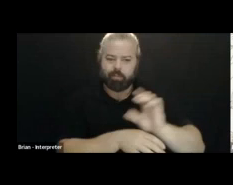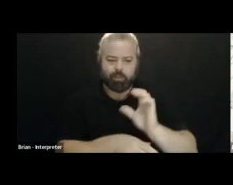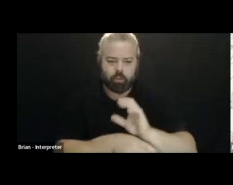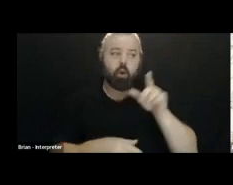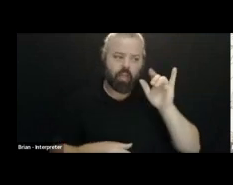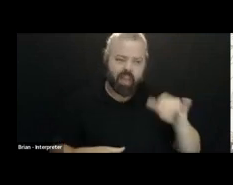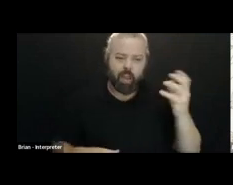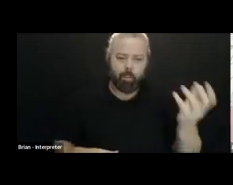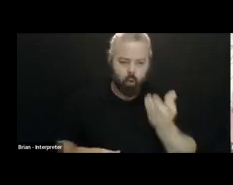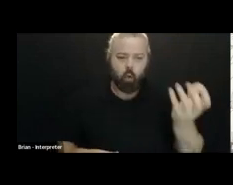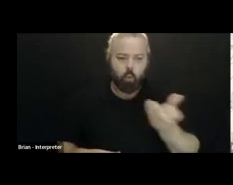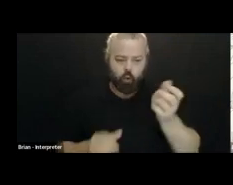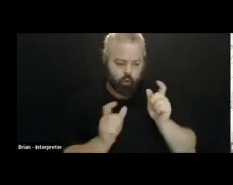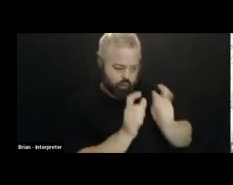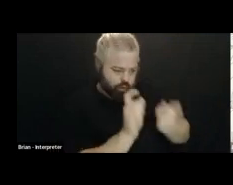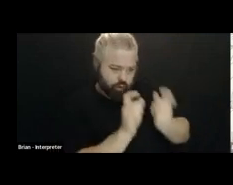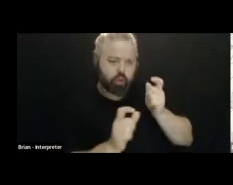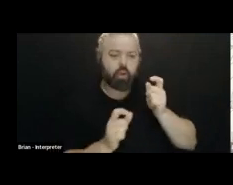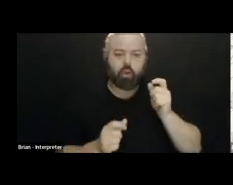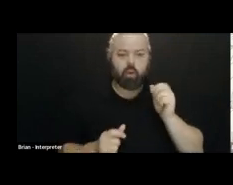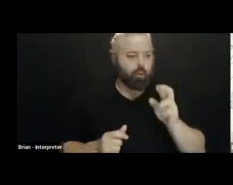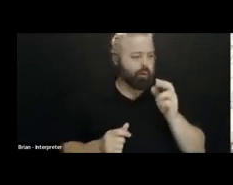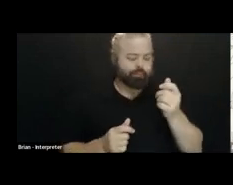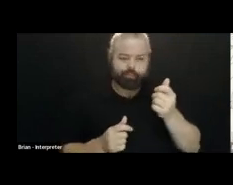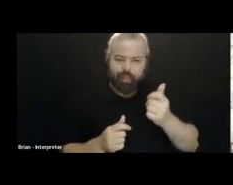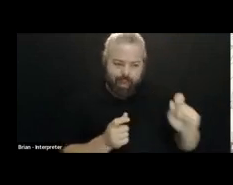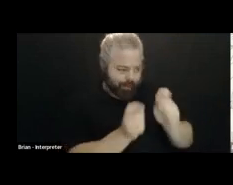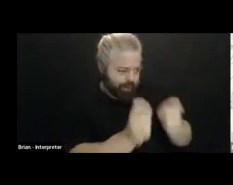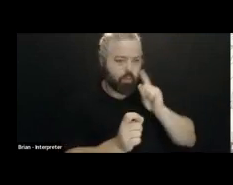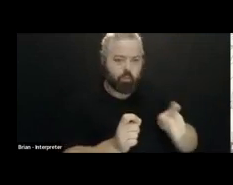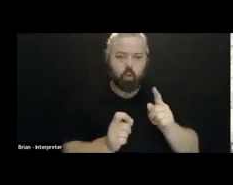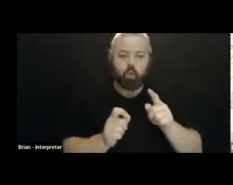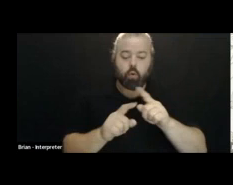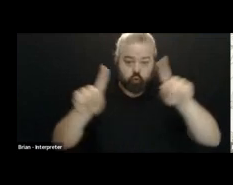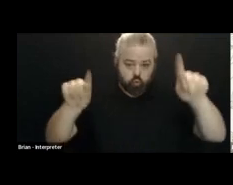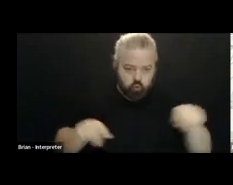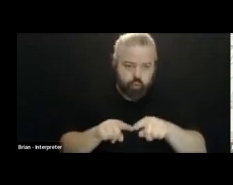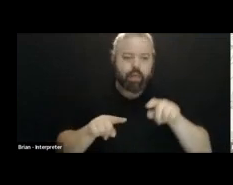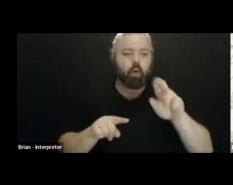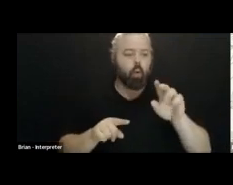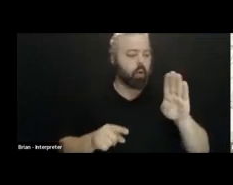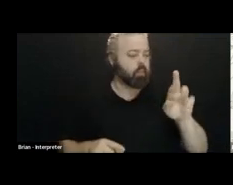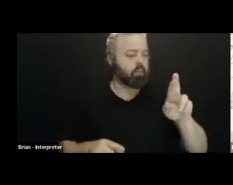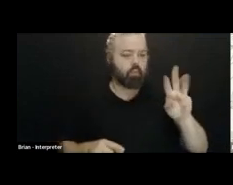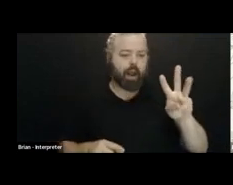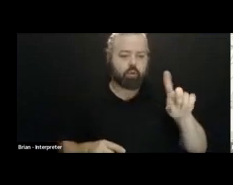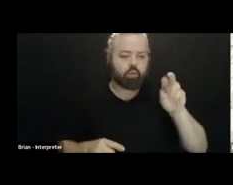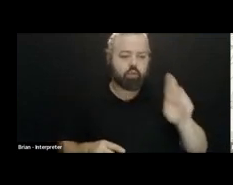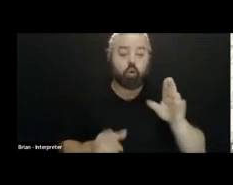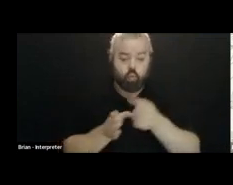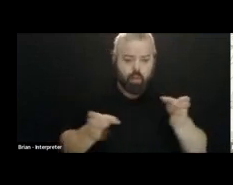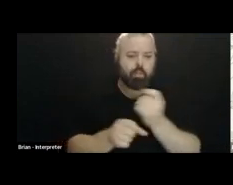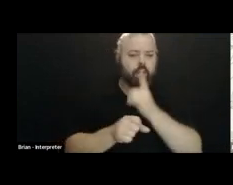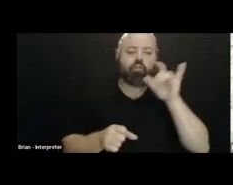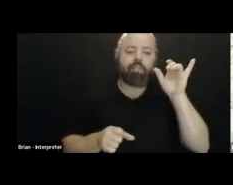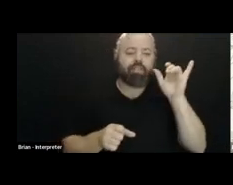customizations or any sort of customization for screen or browser width is going to, again, make sure that our information is accessible to anyone